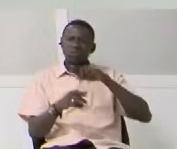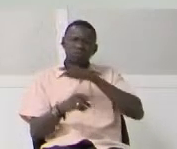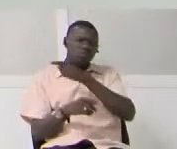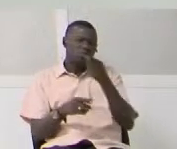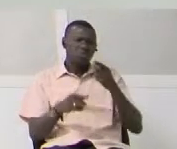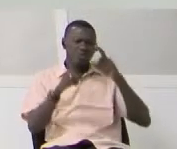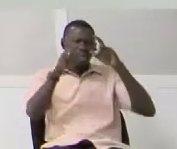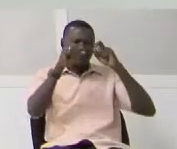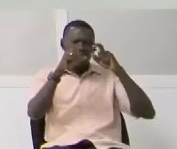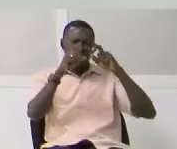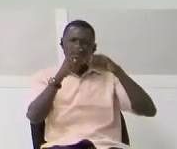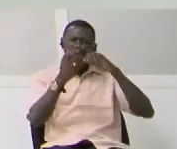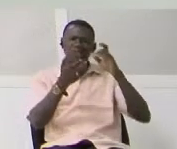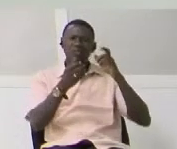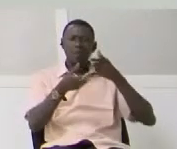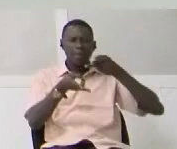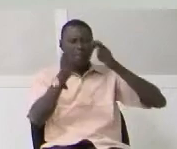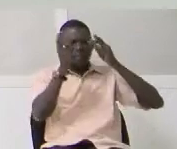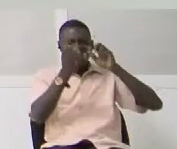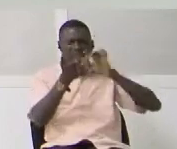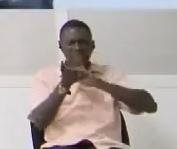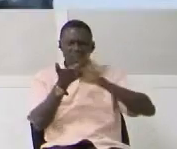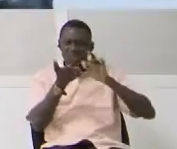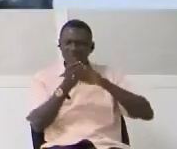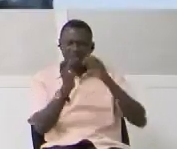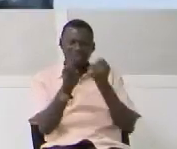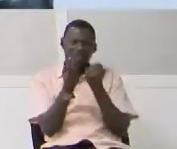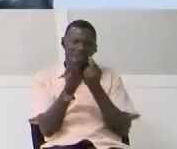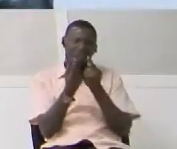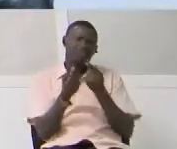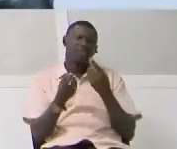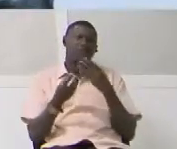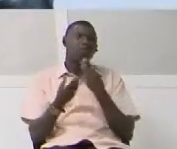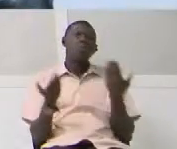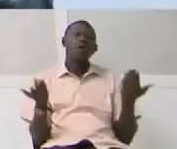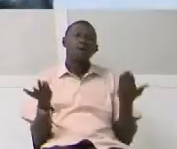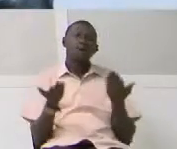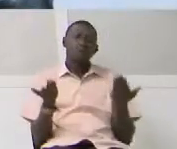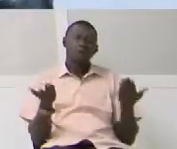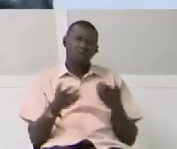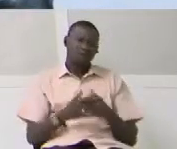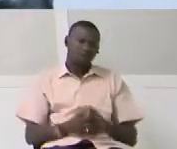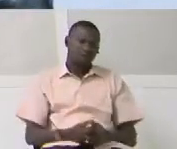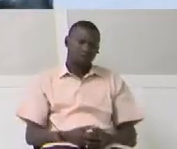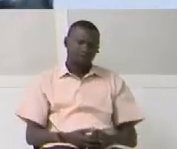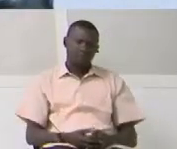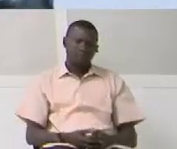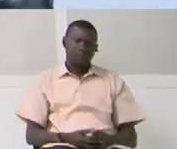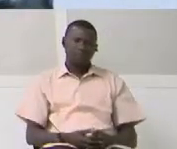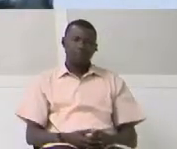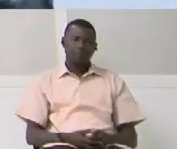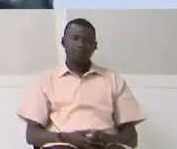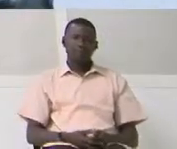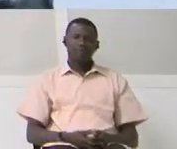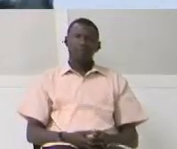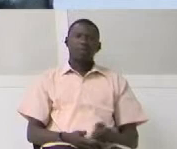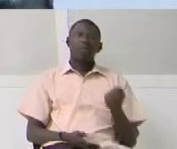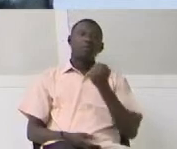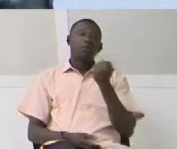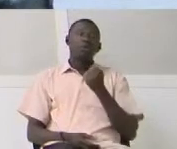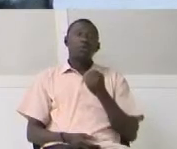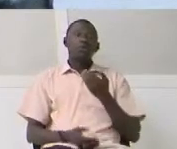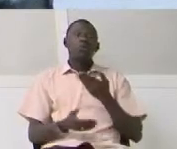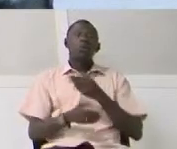motax nguur gi soxla won yoy ci salon? Because fiñu fétalé. Because where we were shut